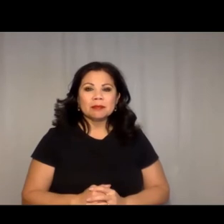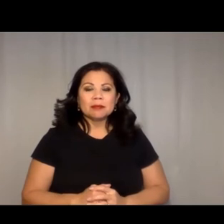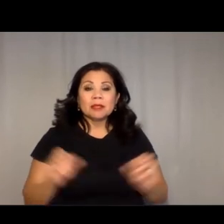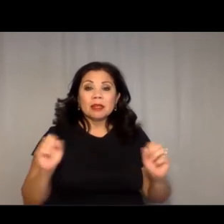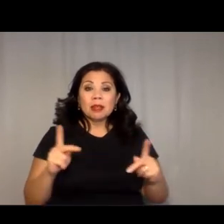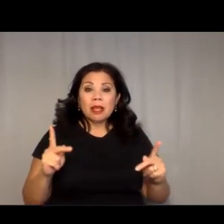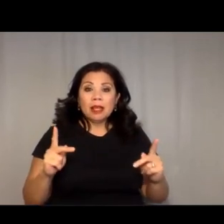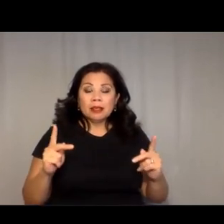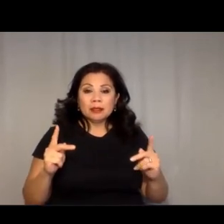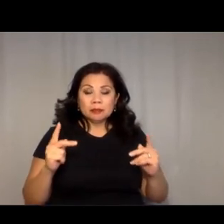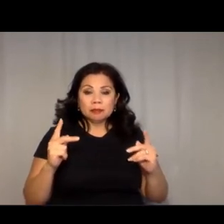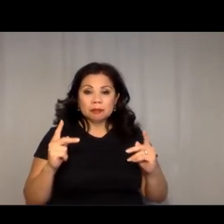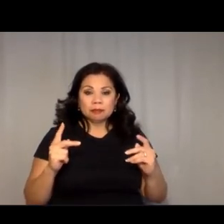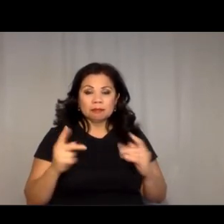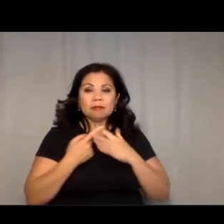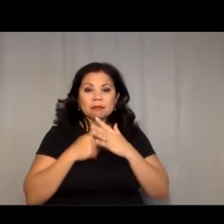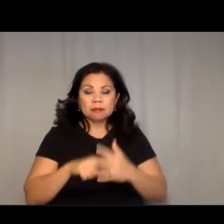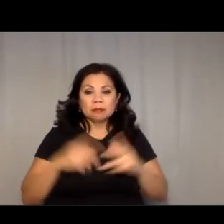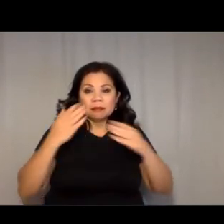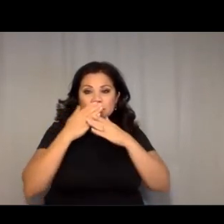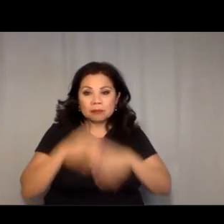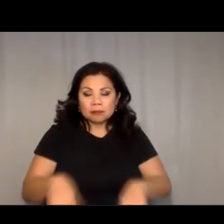All right, let's go on to dividing fractions.